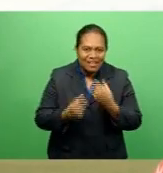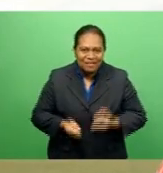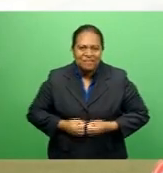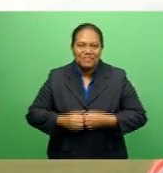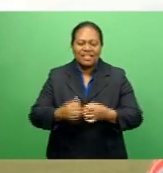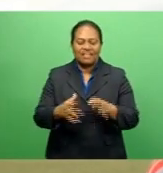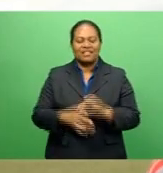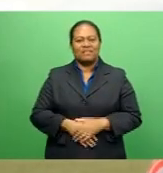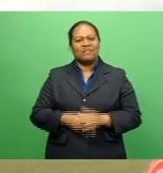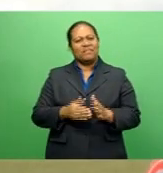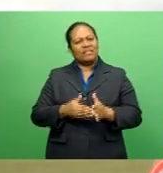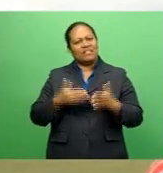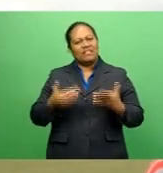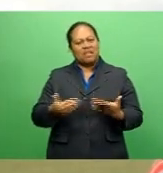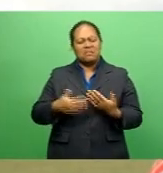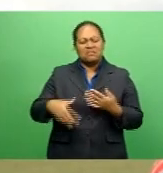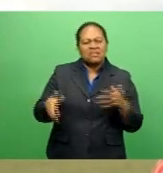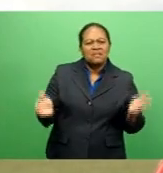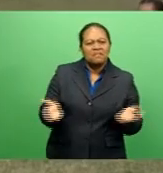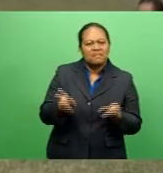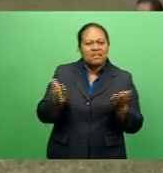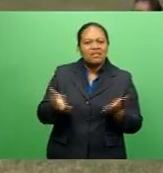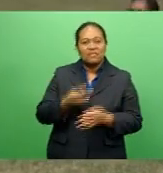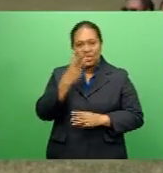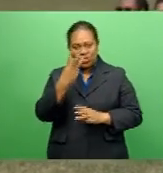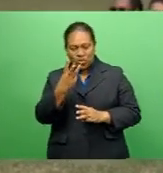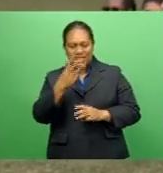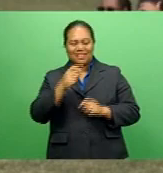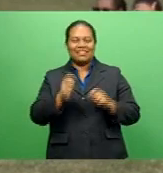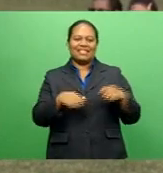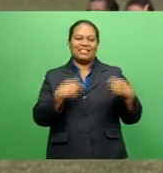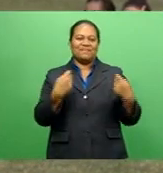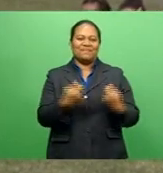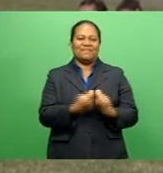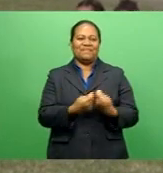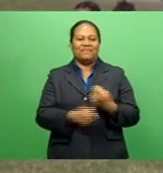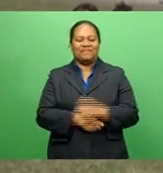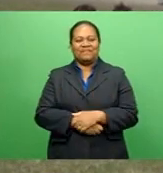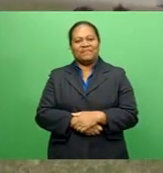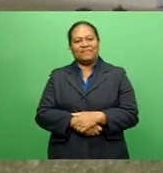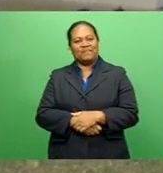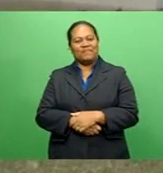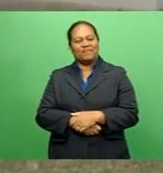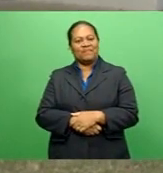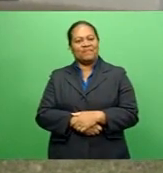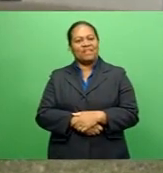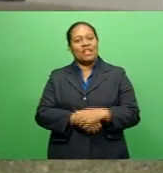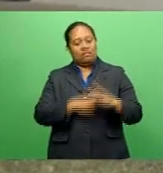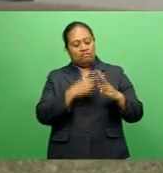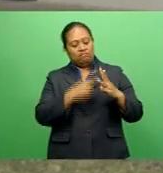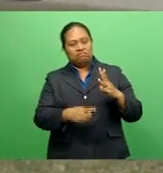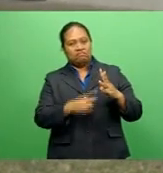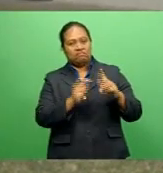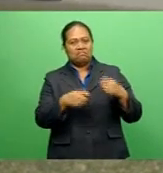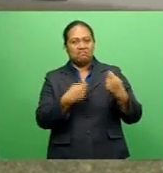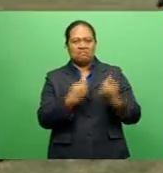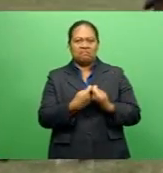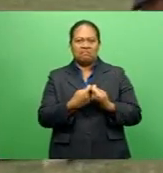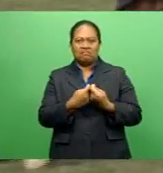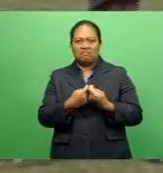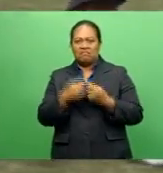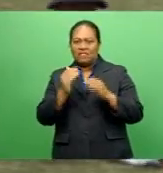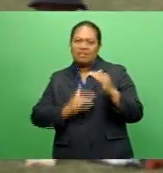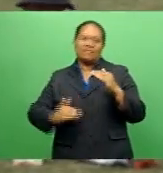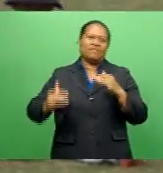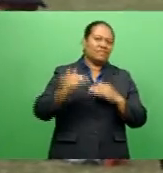and we were just playing amongst our 3 teams, and then from 3 teams then we went on to 6 teams,